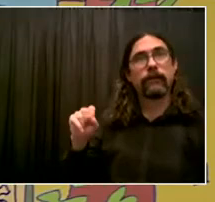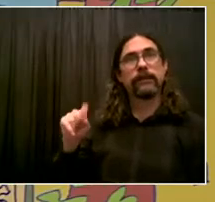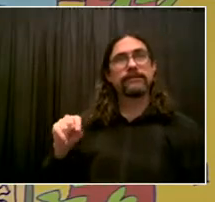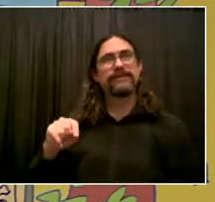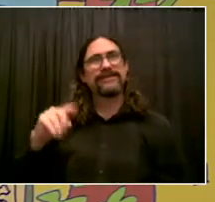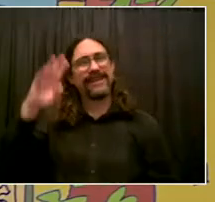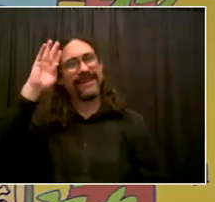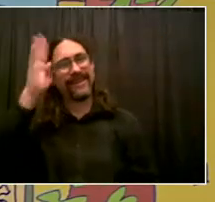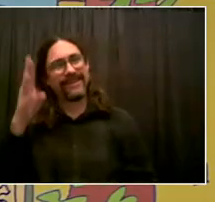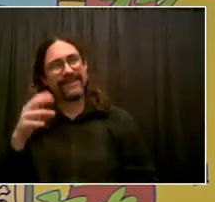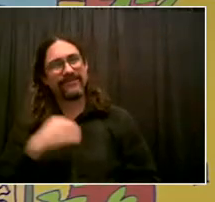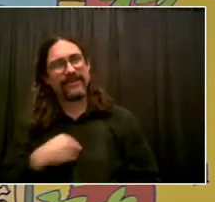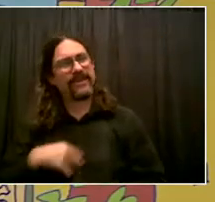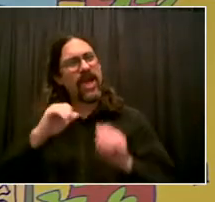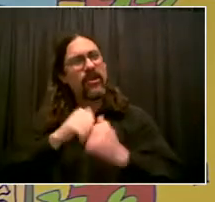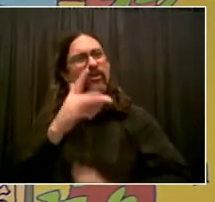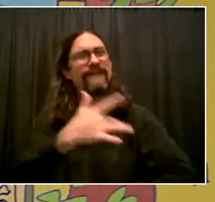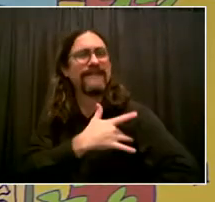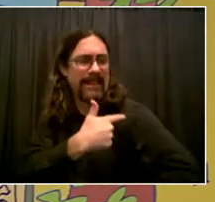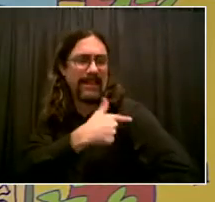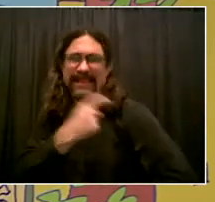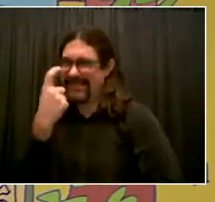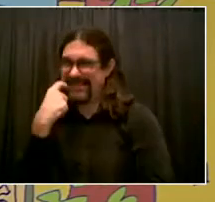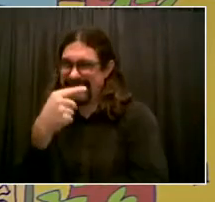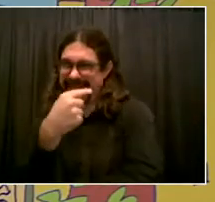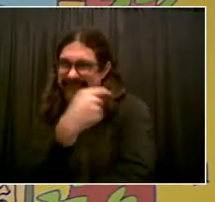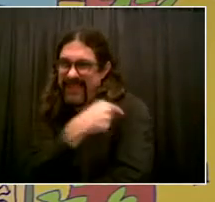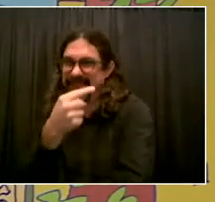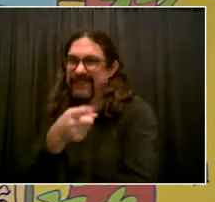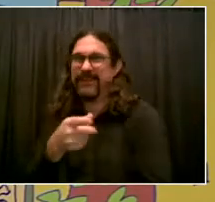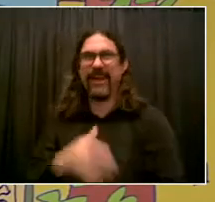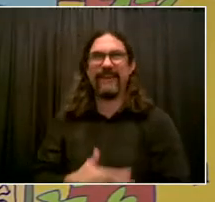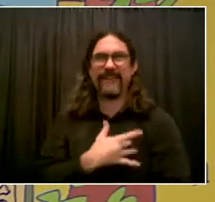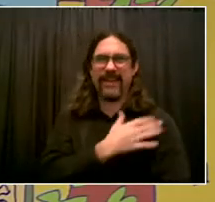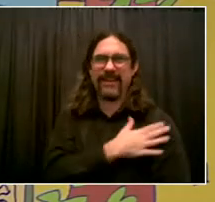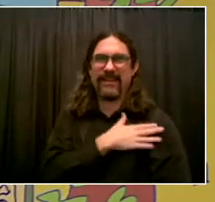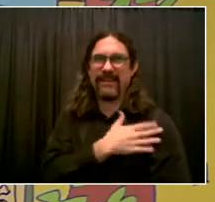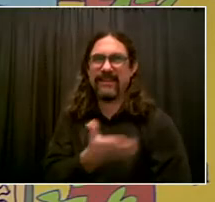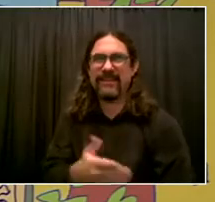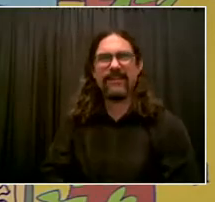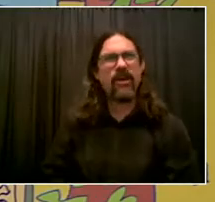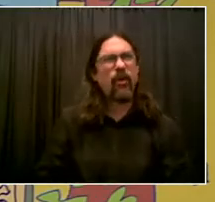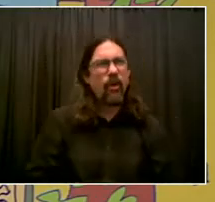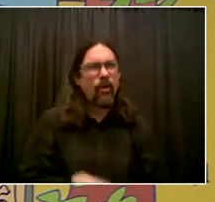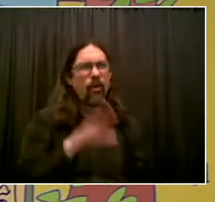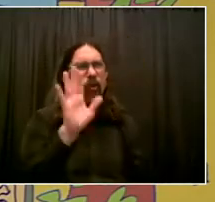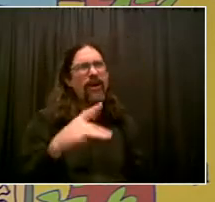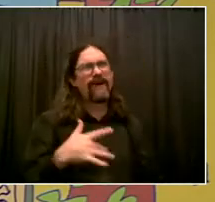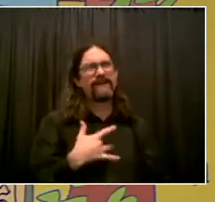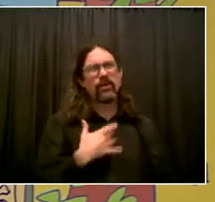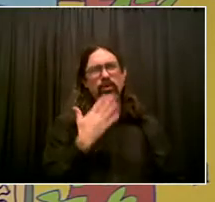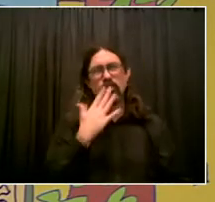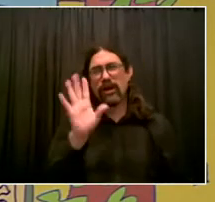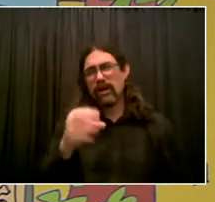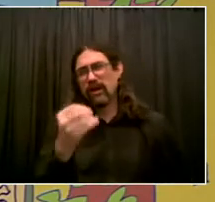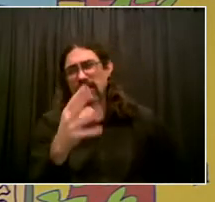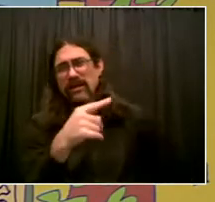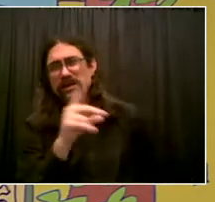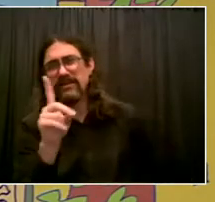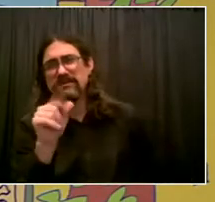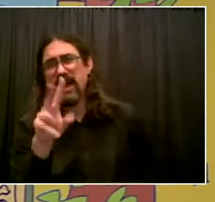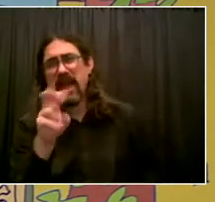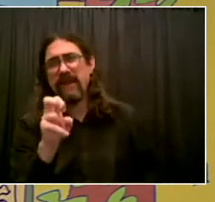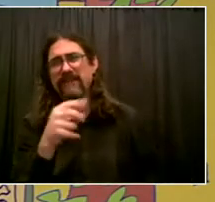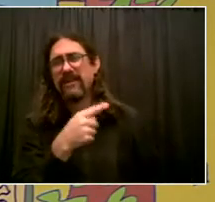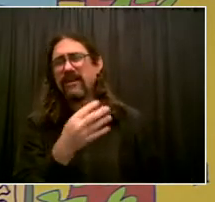share over the years. He's very, very good at it. So I encourage a booster for everyone, Julia. Okay, great. Well, maybe I'll see